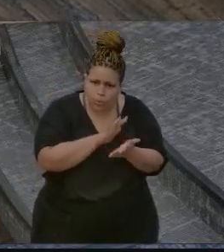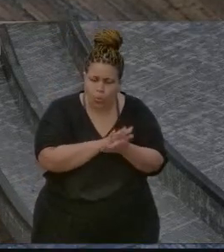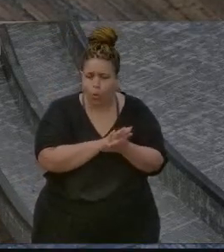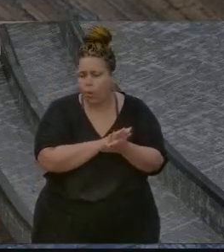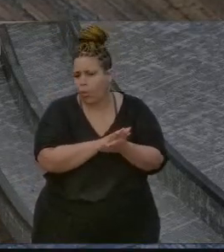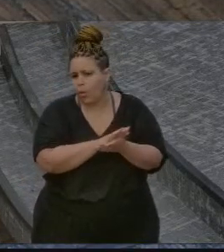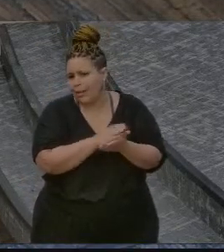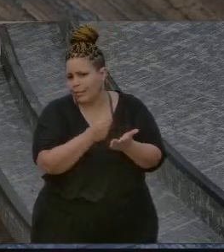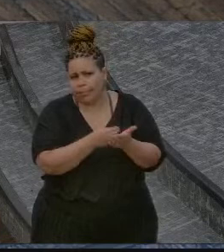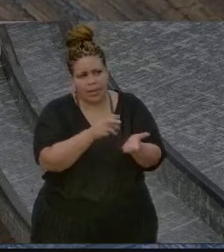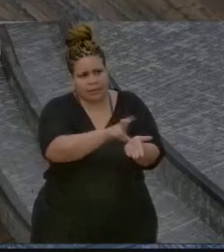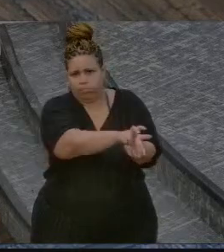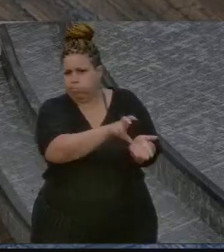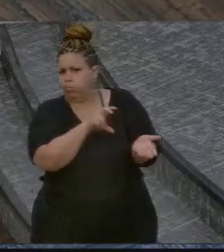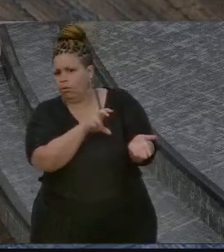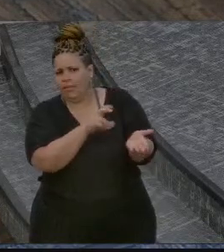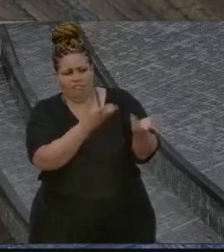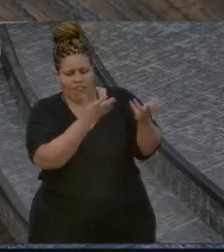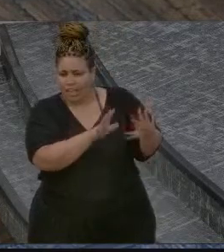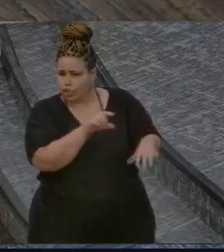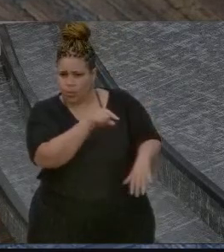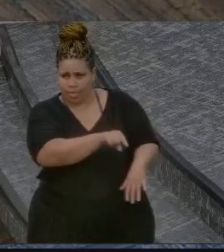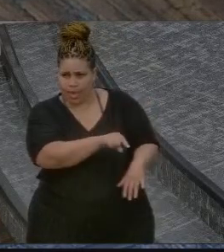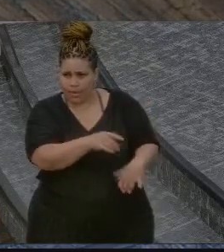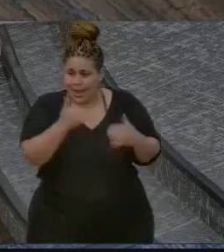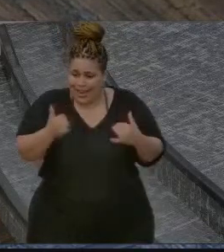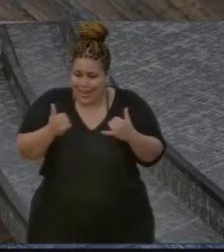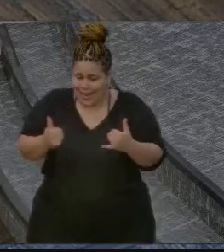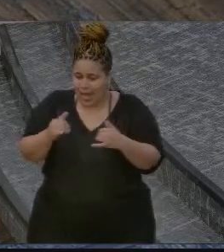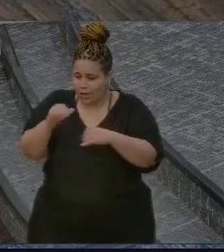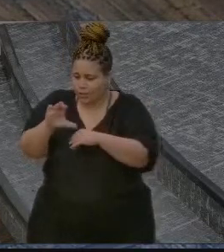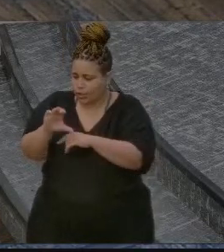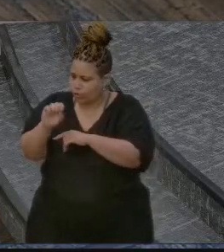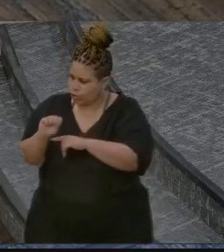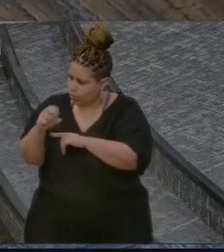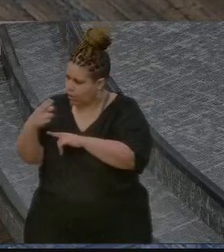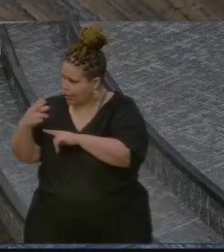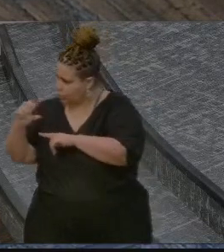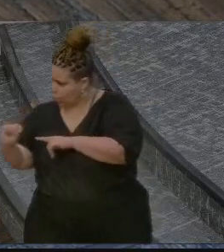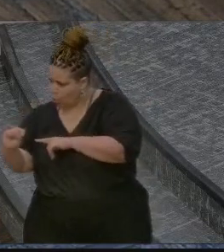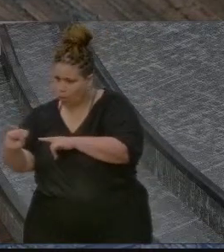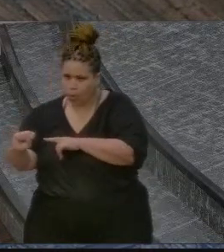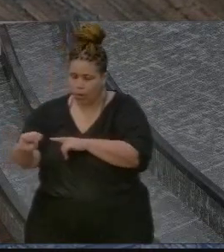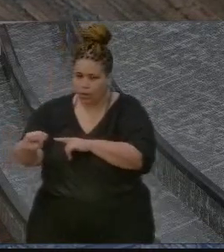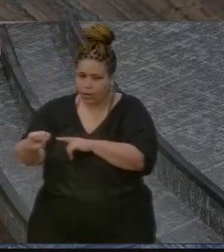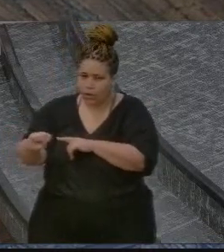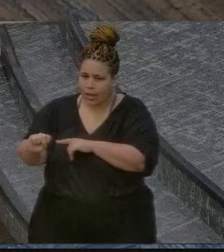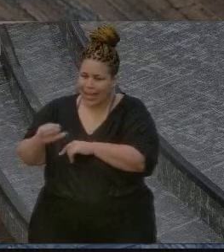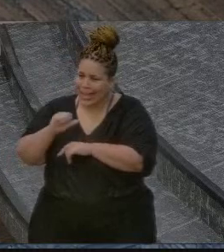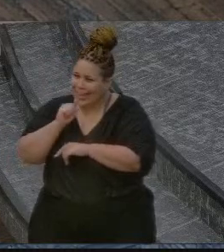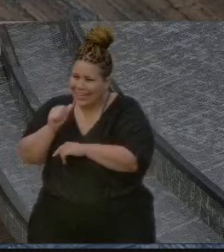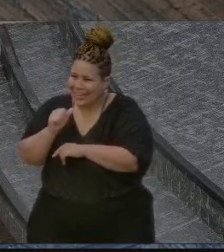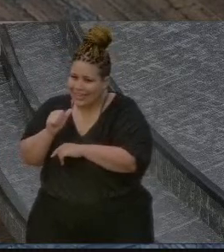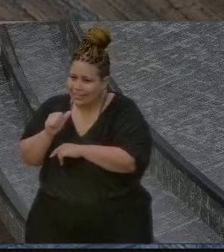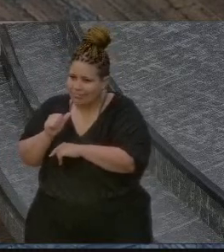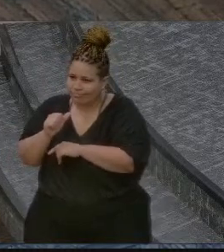for those. So we're done with those. It's just Cedar Shoals we didn't get to. So I don't want to lose that money. I want to get it put back into our account.